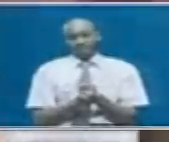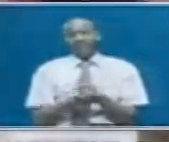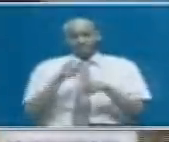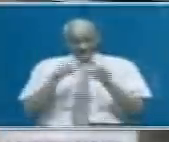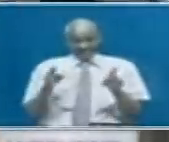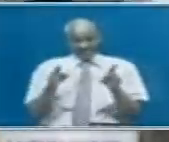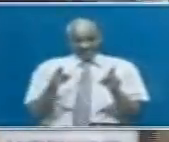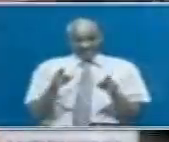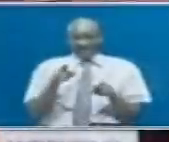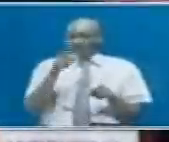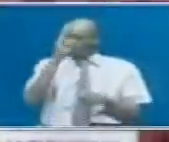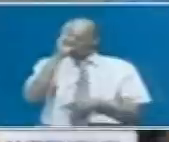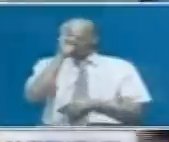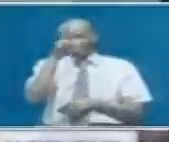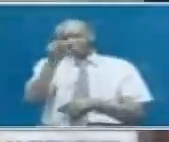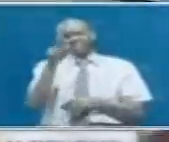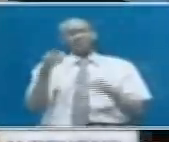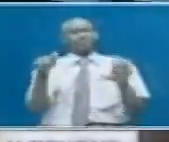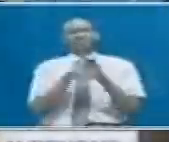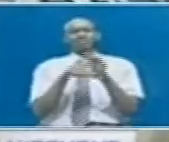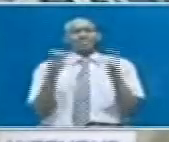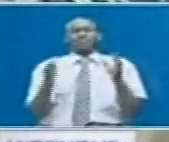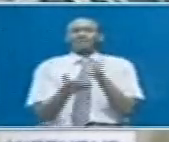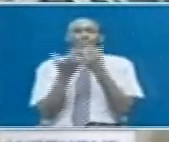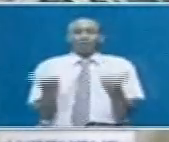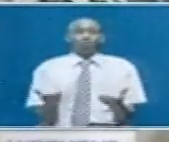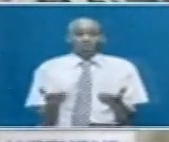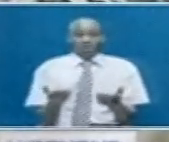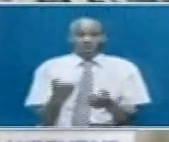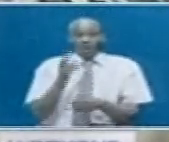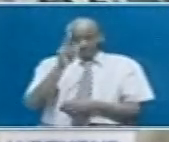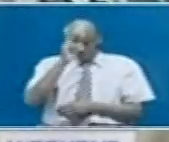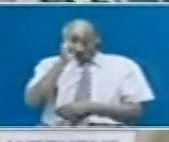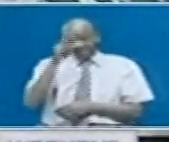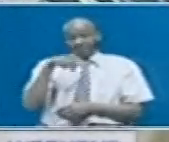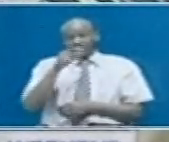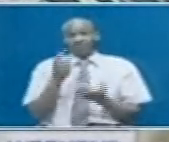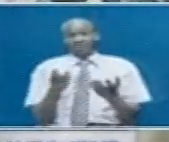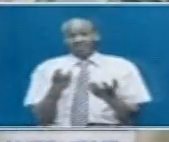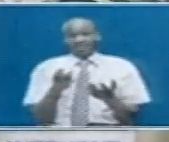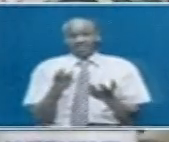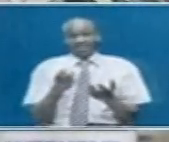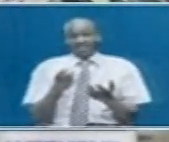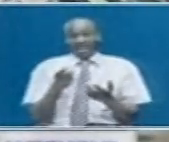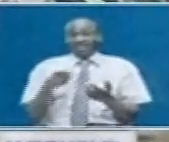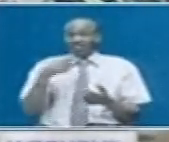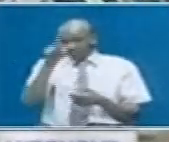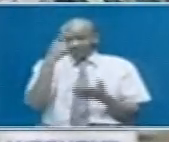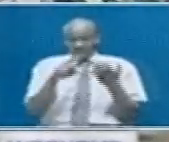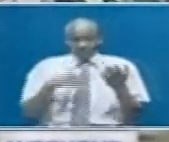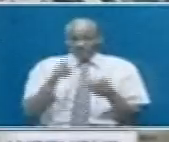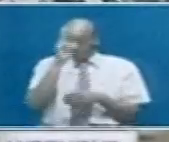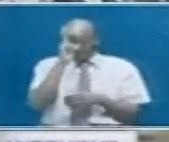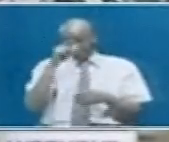But where are the police when the public killings occur? They want to take this advantage that we believe that